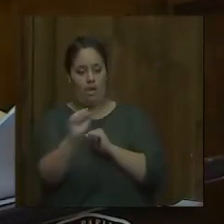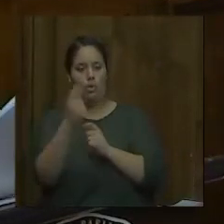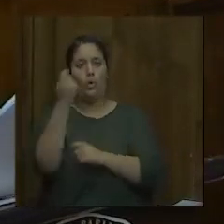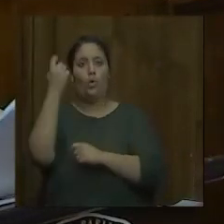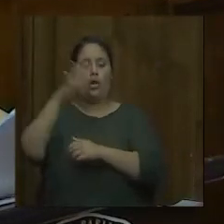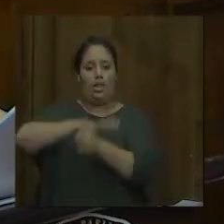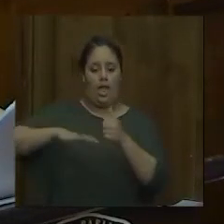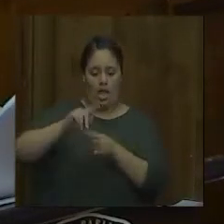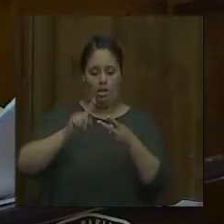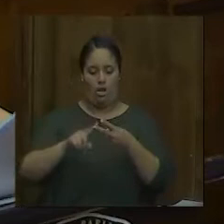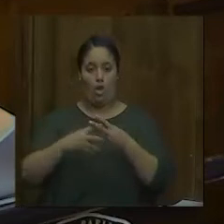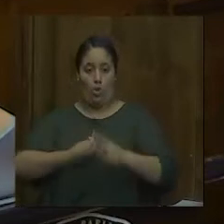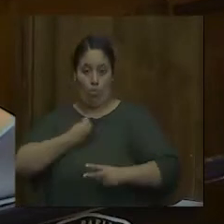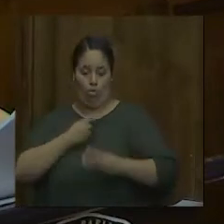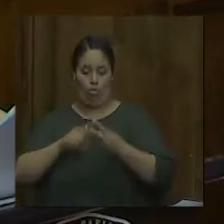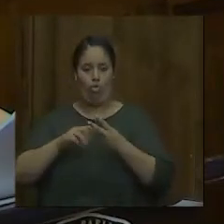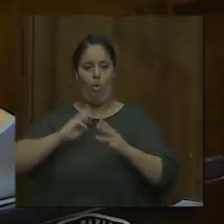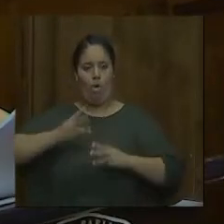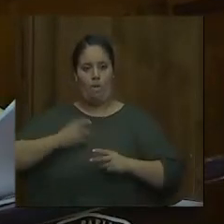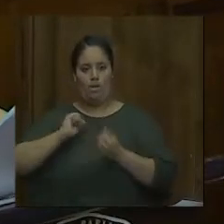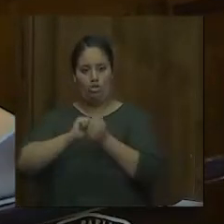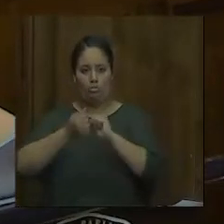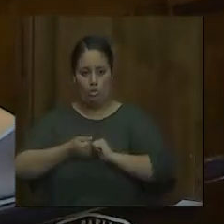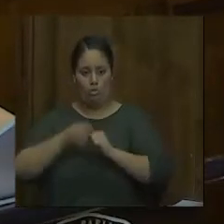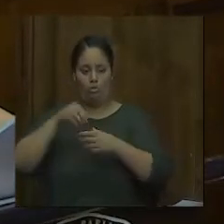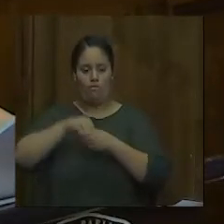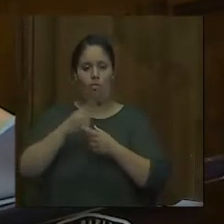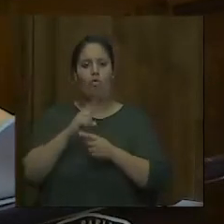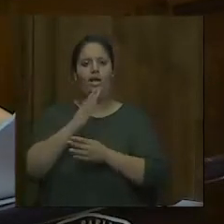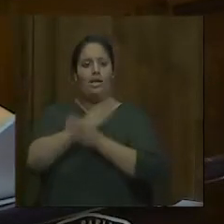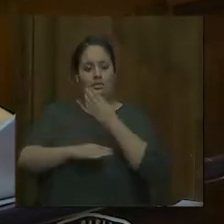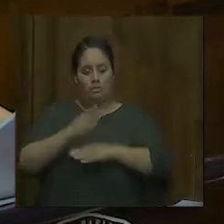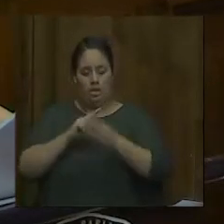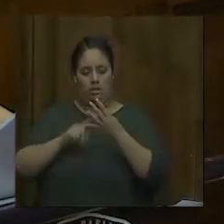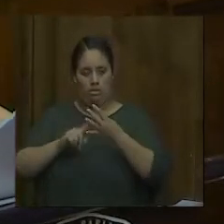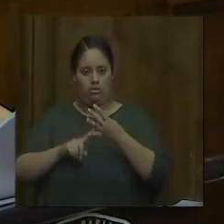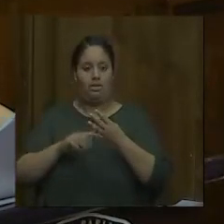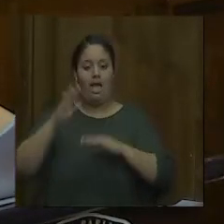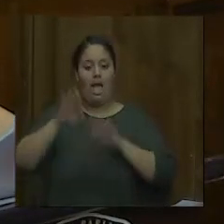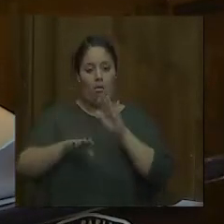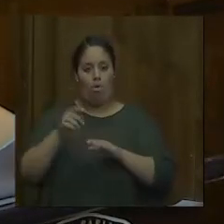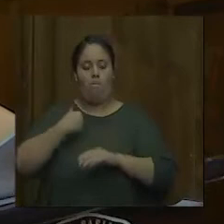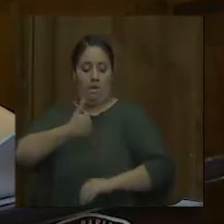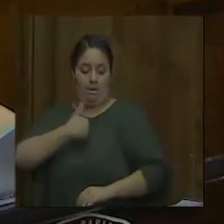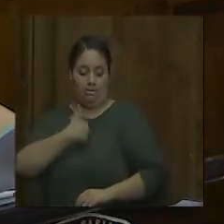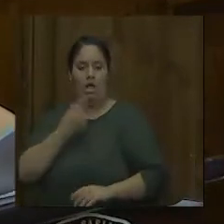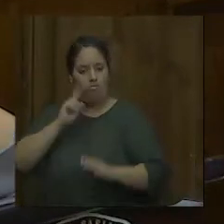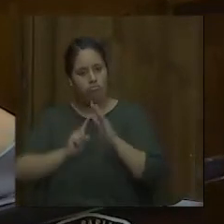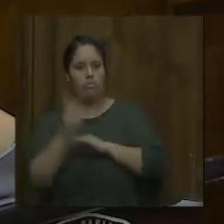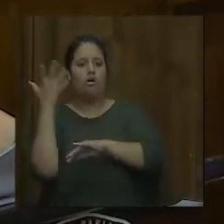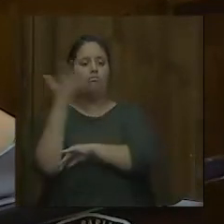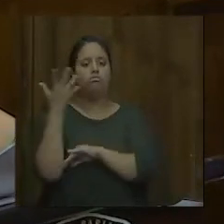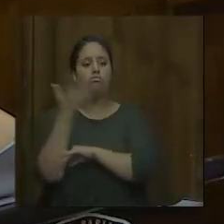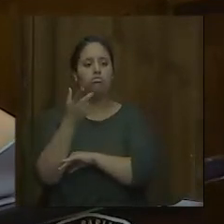areas, our youth, our women and sport for people with disability. In April, I will personally be presenting